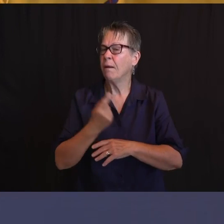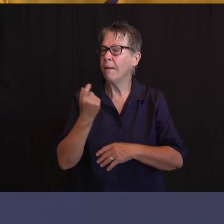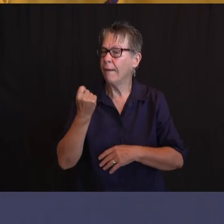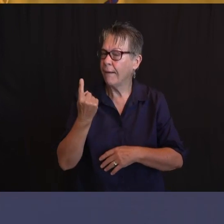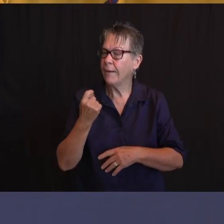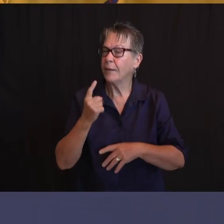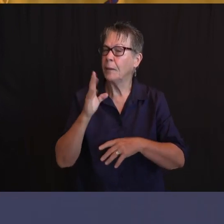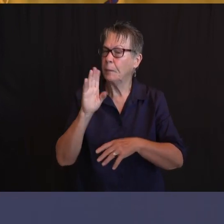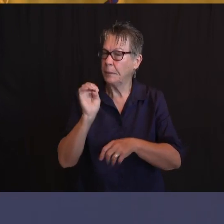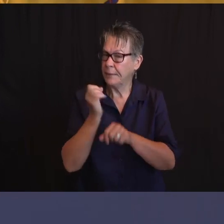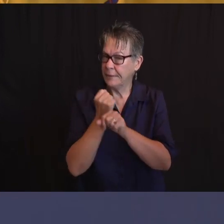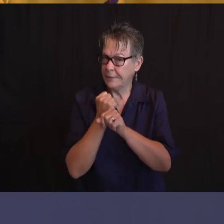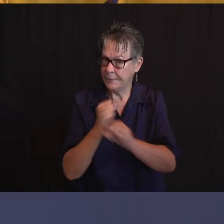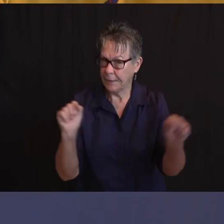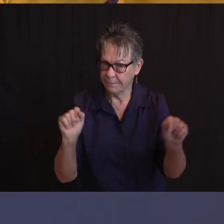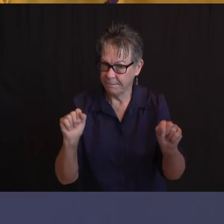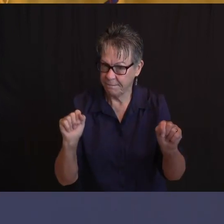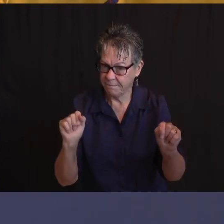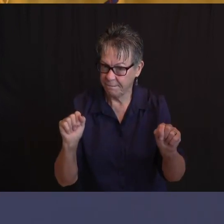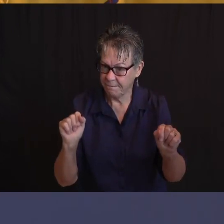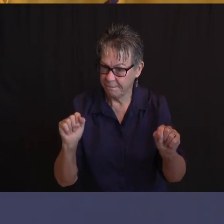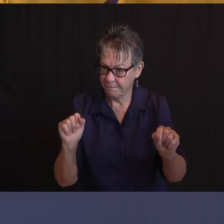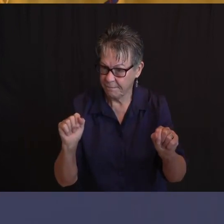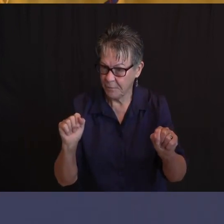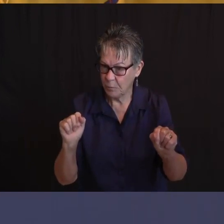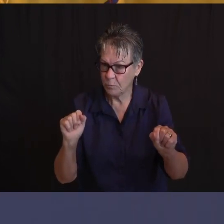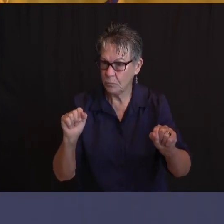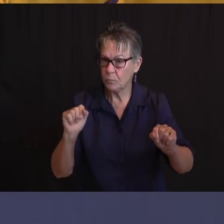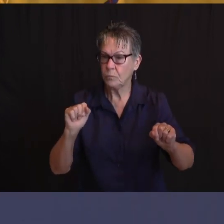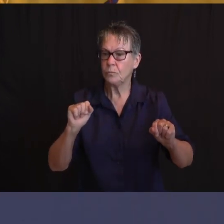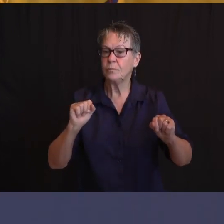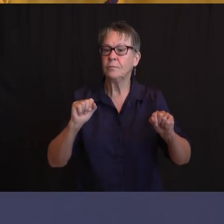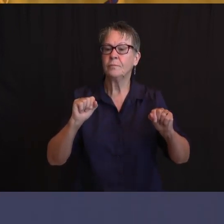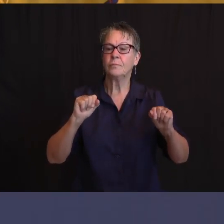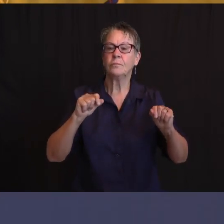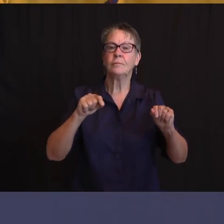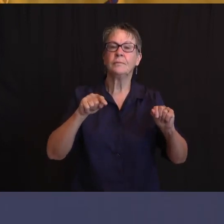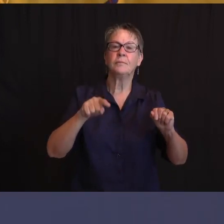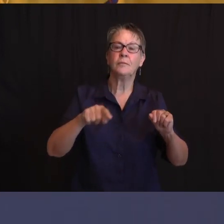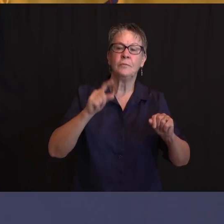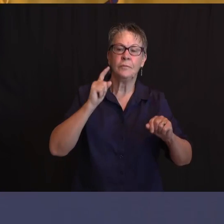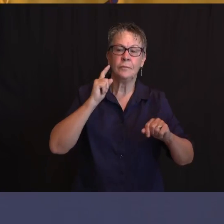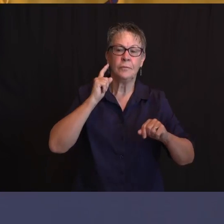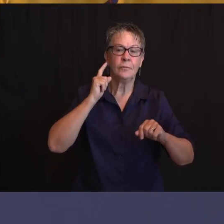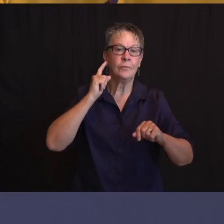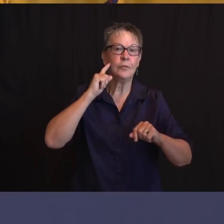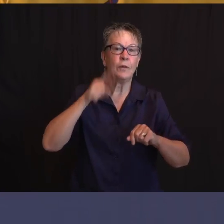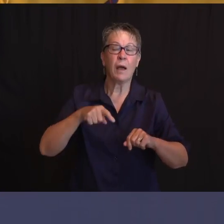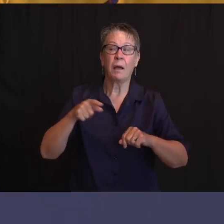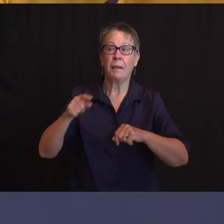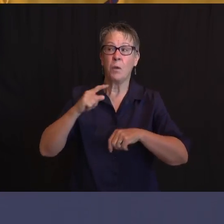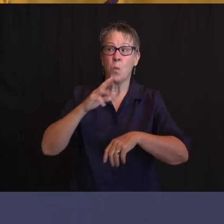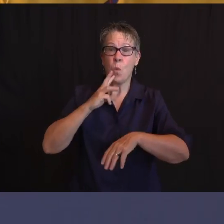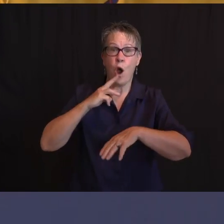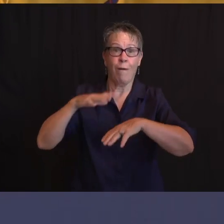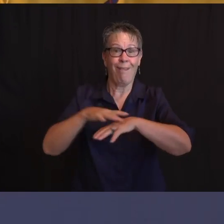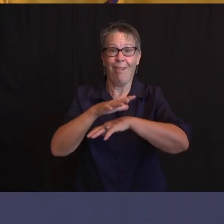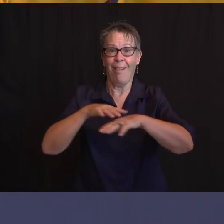the next few days, if these systems are indeed coming our way. So be safe. And then as it relates to